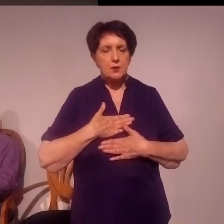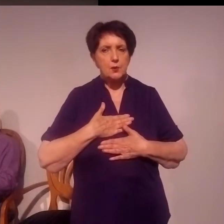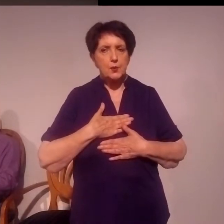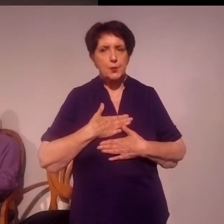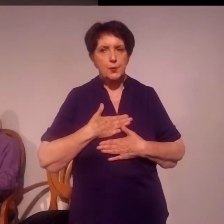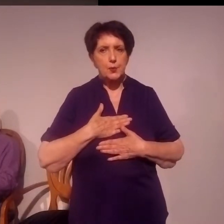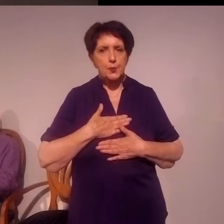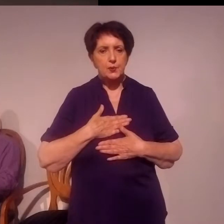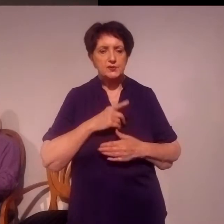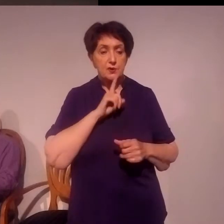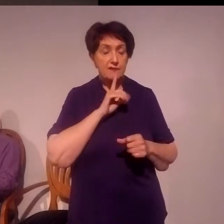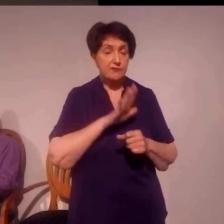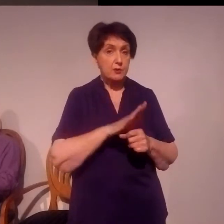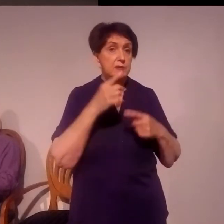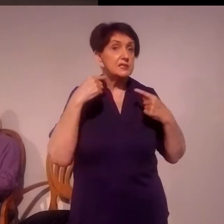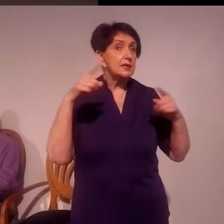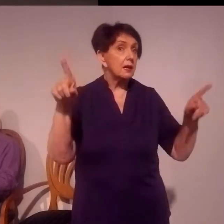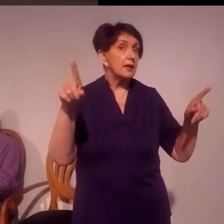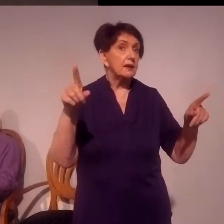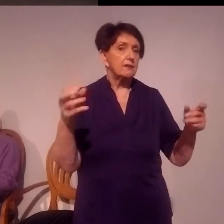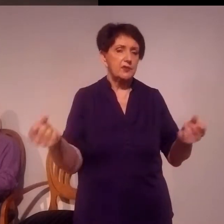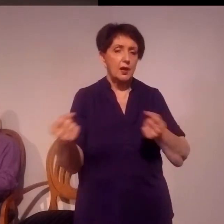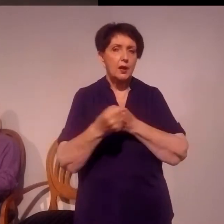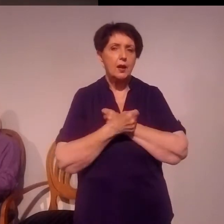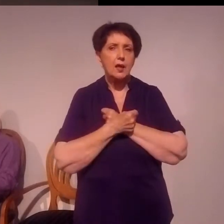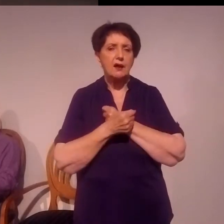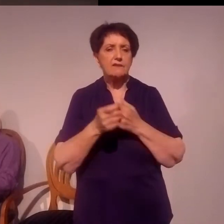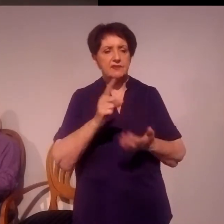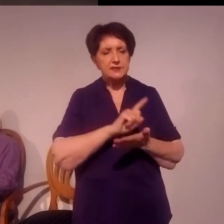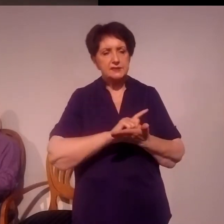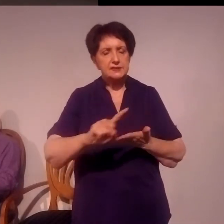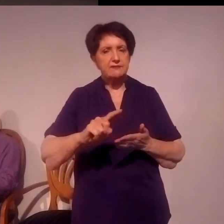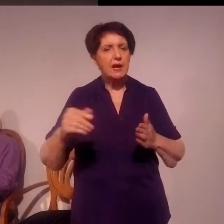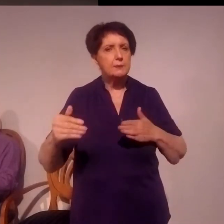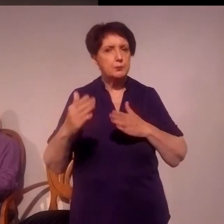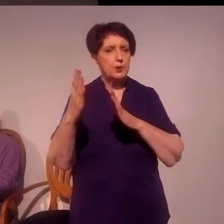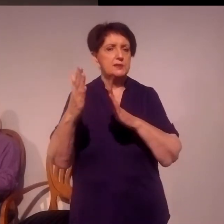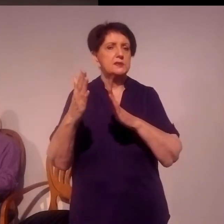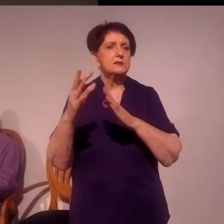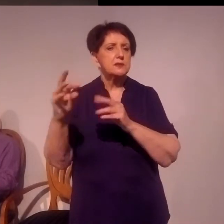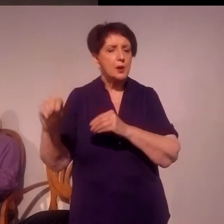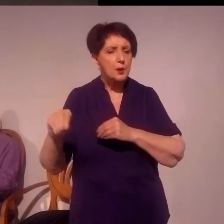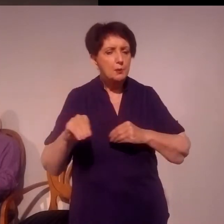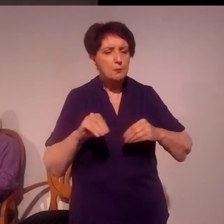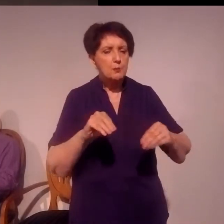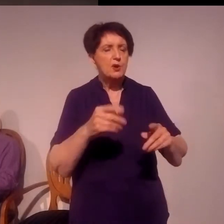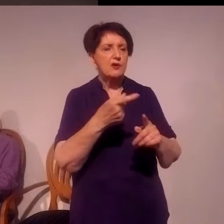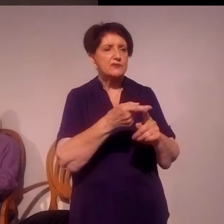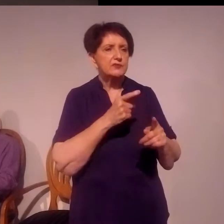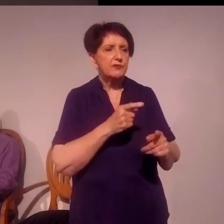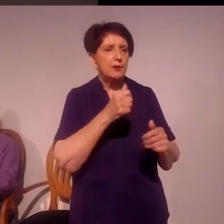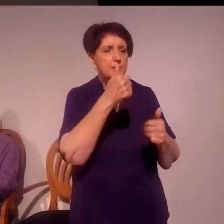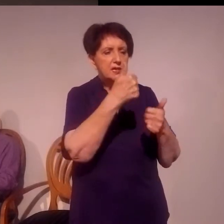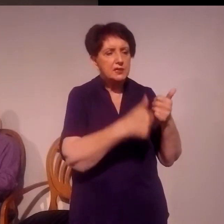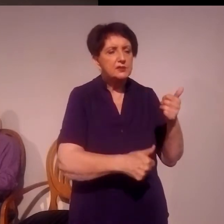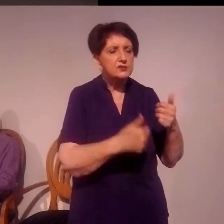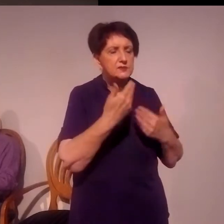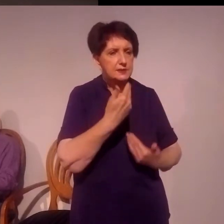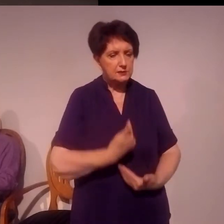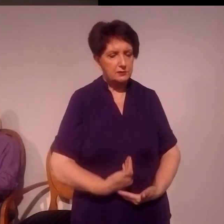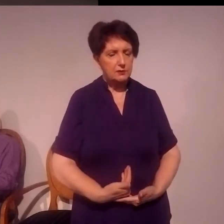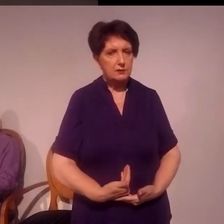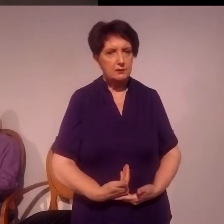And so I affirm and declare that the love that is the divine presence moves from each of our centers,